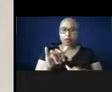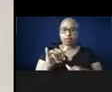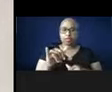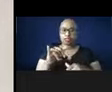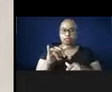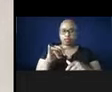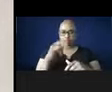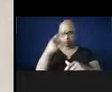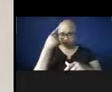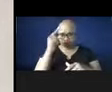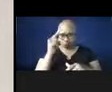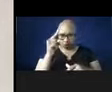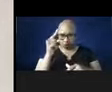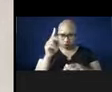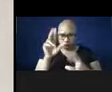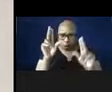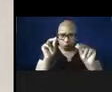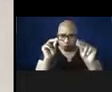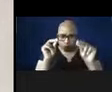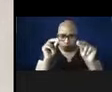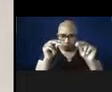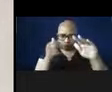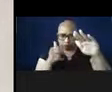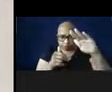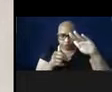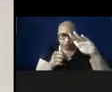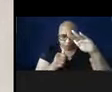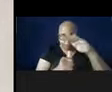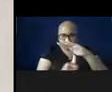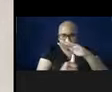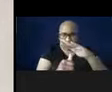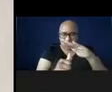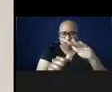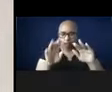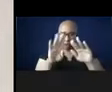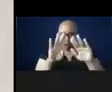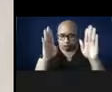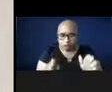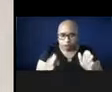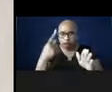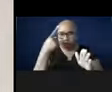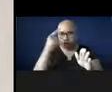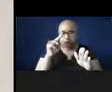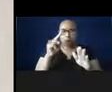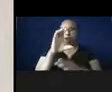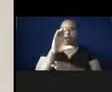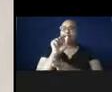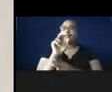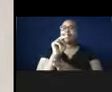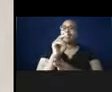cannons overlooking the Potomac River at Fort Hunt Park. The waterfalls you see is Great